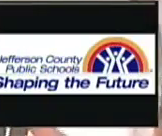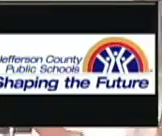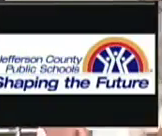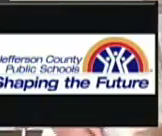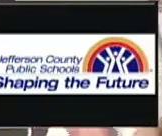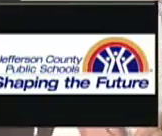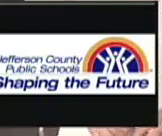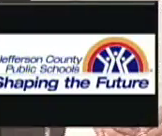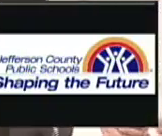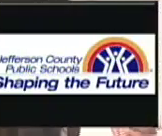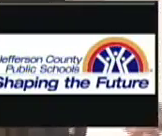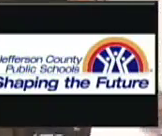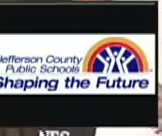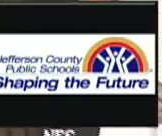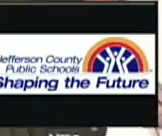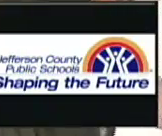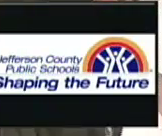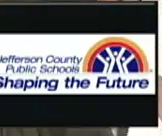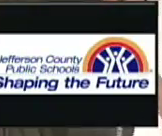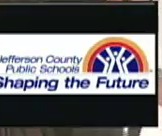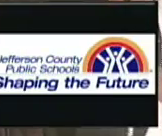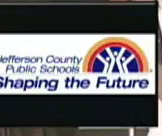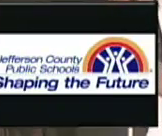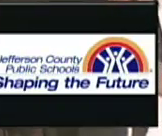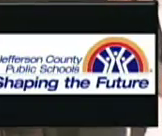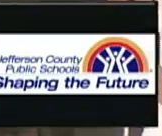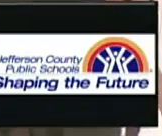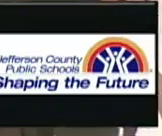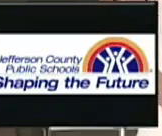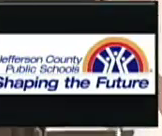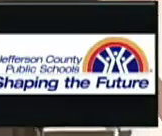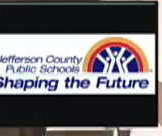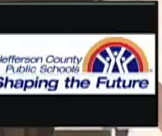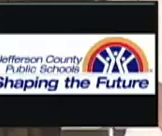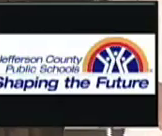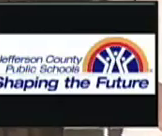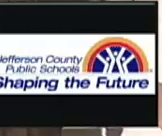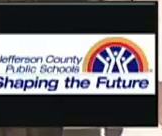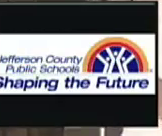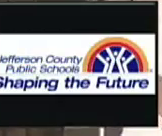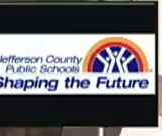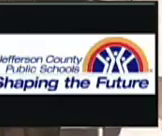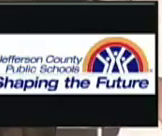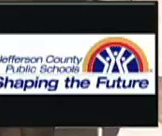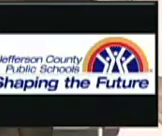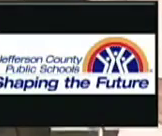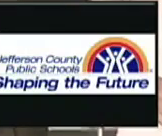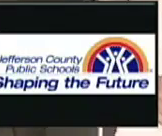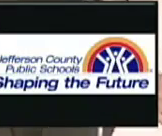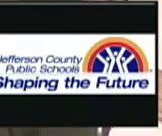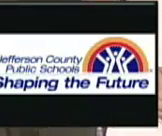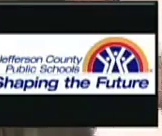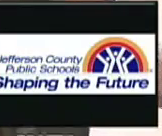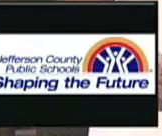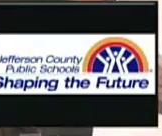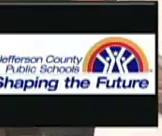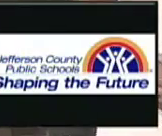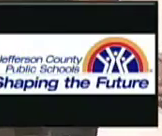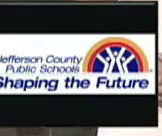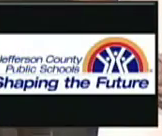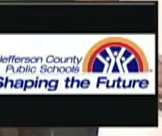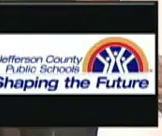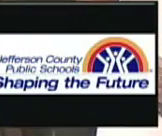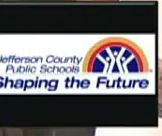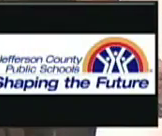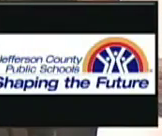Hi everyone, my name is Nasra, I'm from Somalia. Today I wanted to say GCB